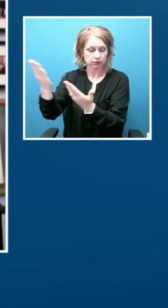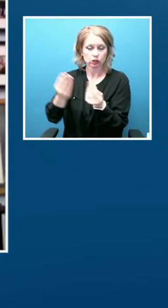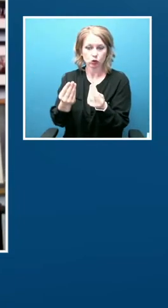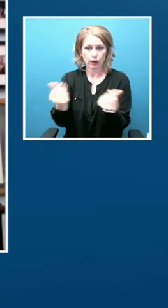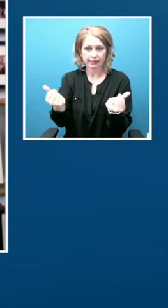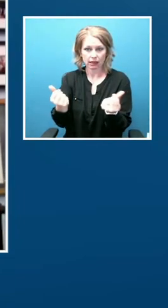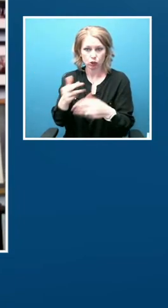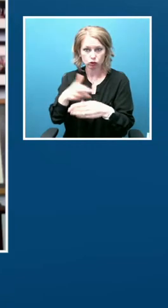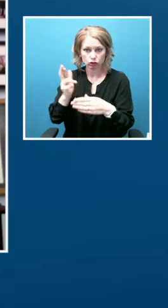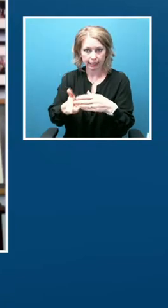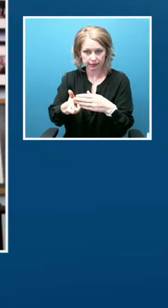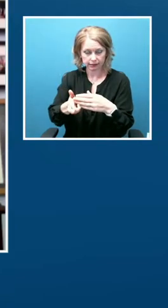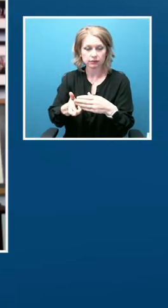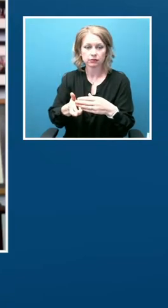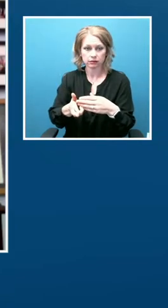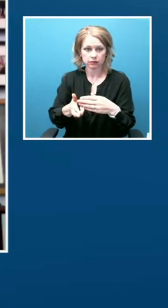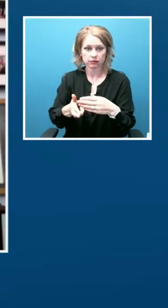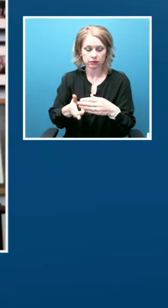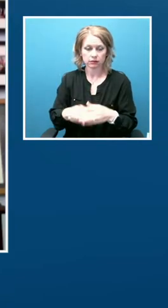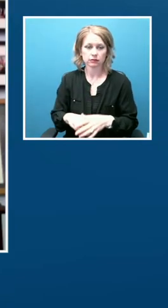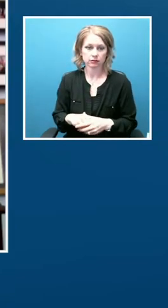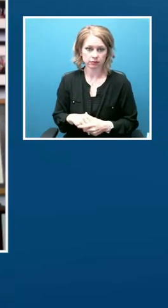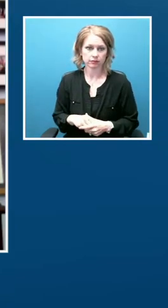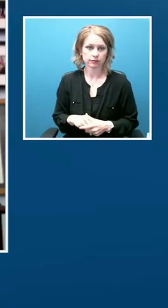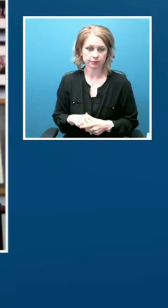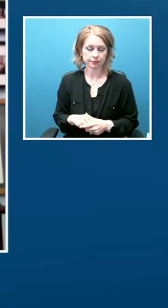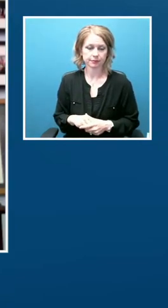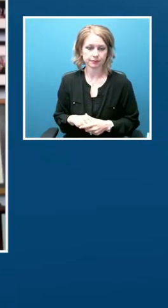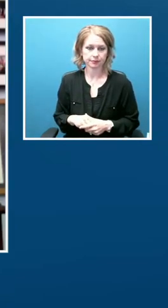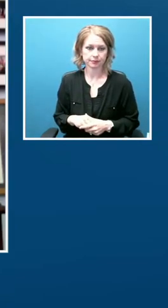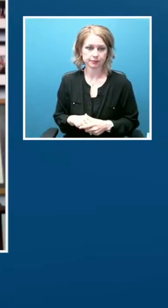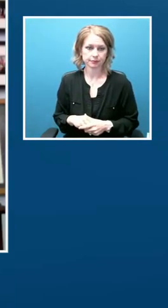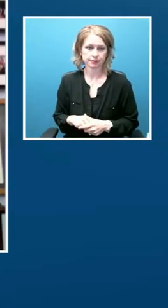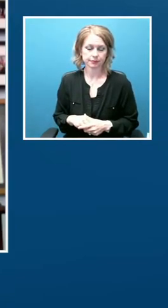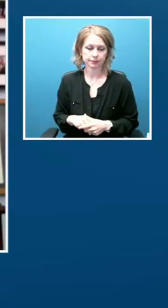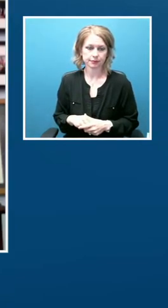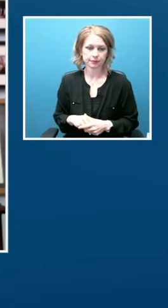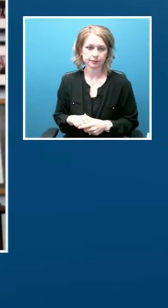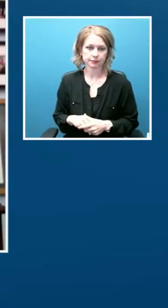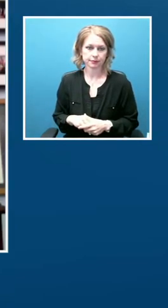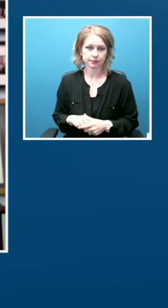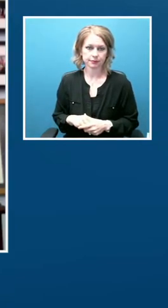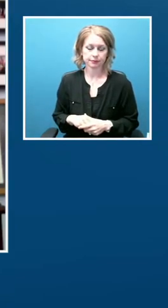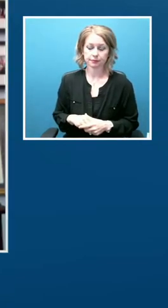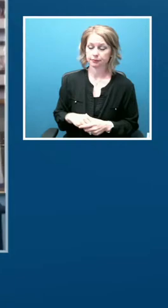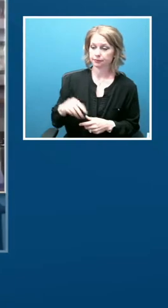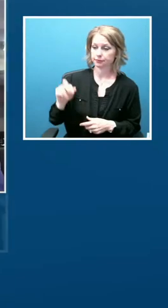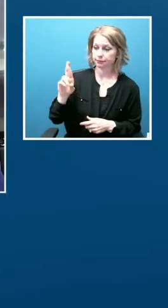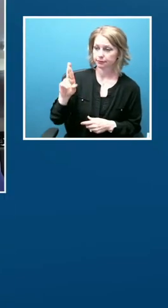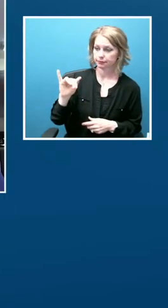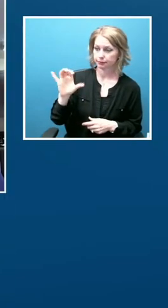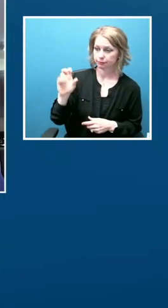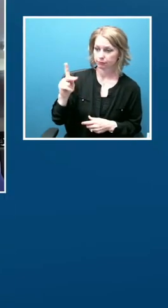dispose of the pending challenge. Rick?